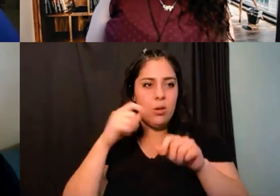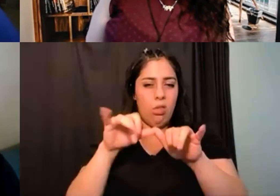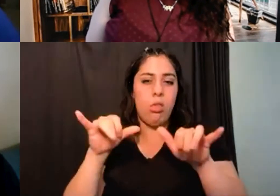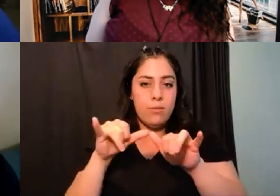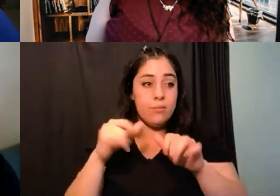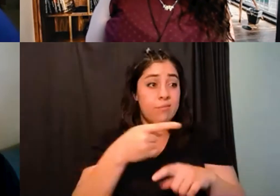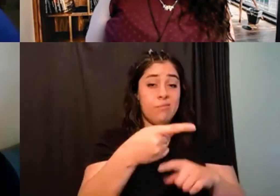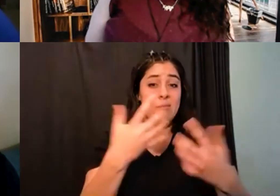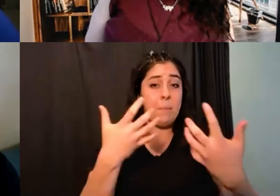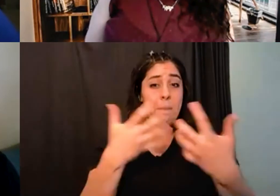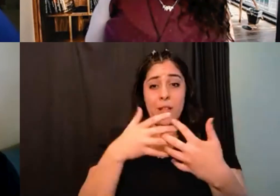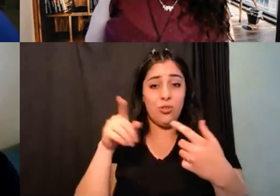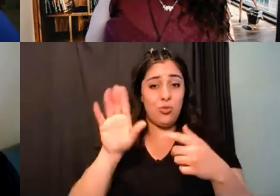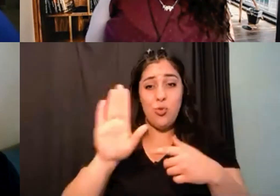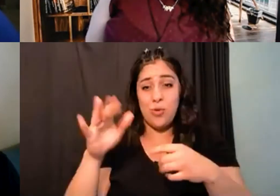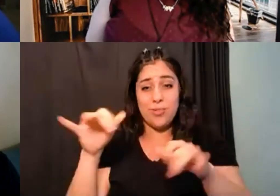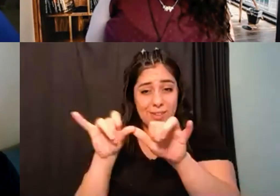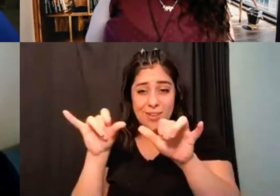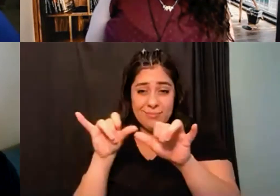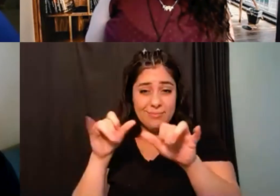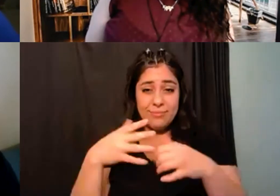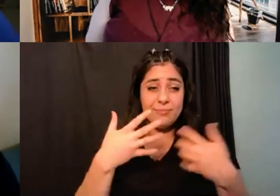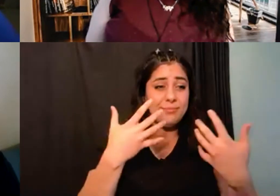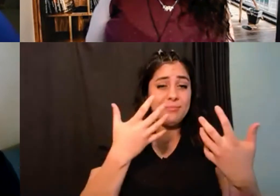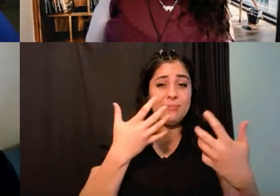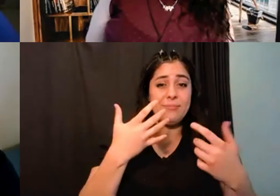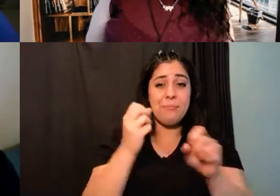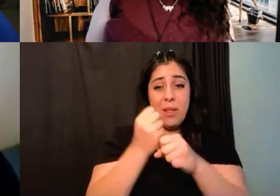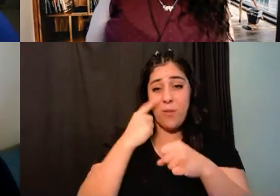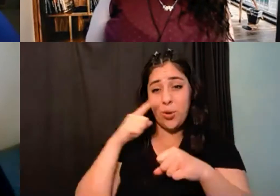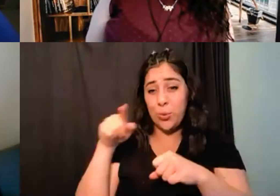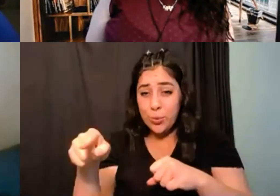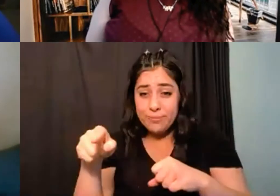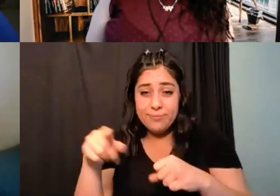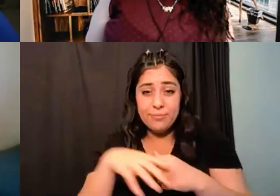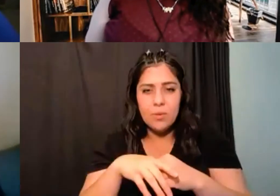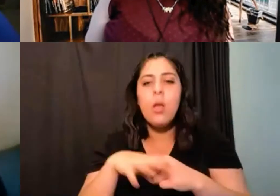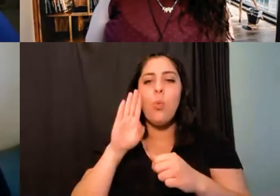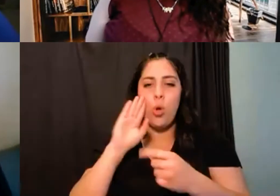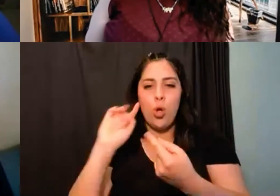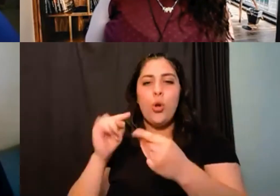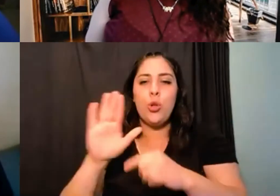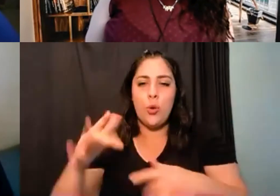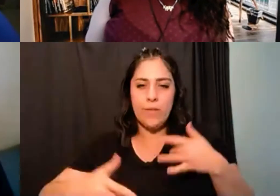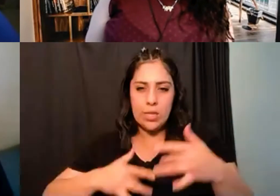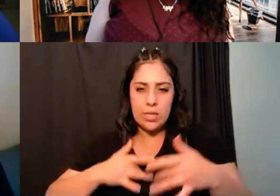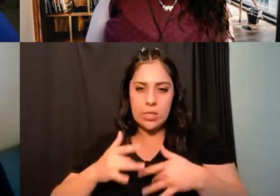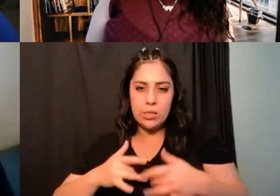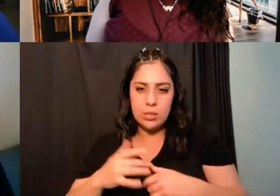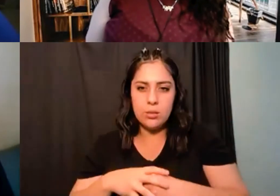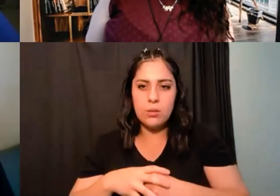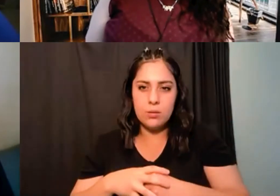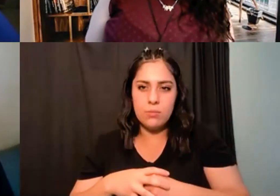size. These clothes are not made for you. These clothes will hurt your feelings. Step